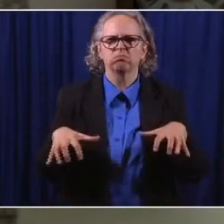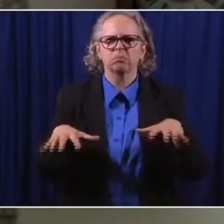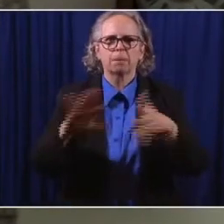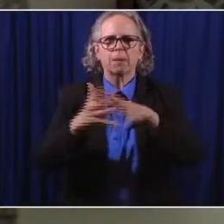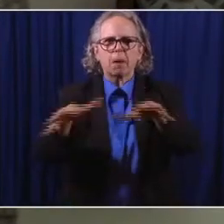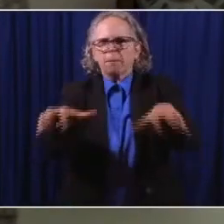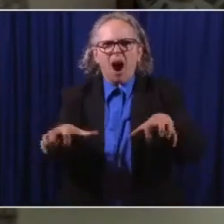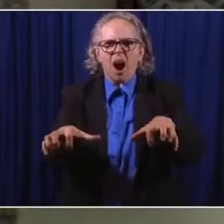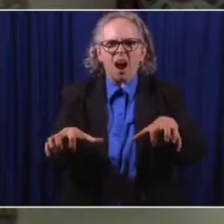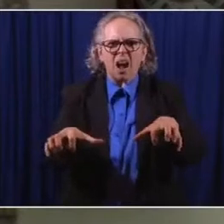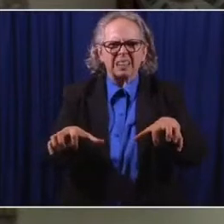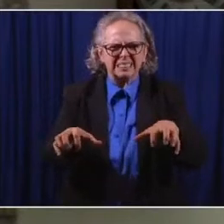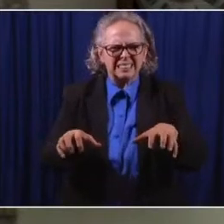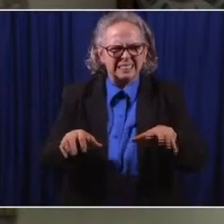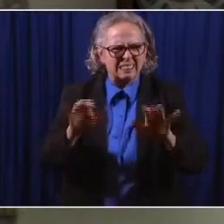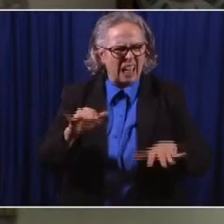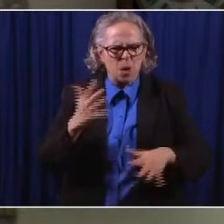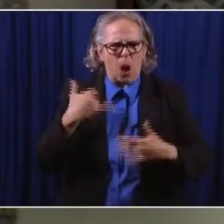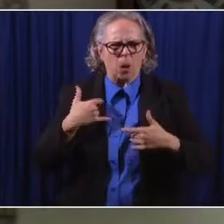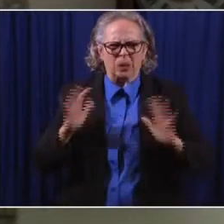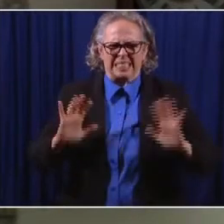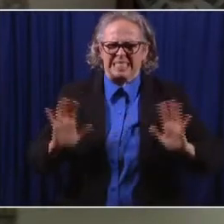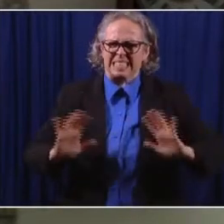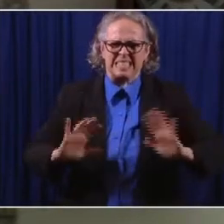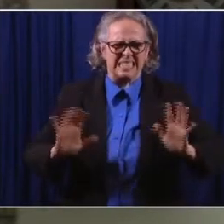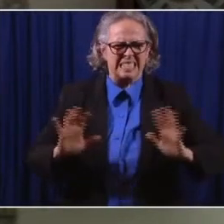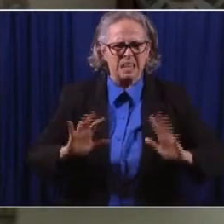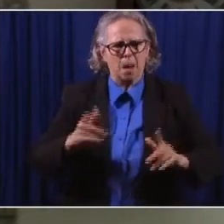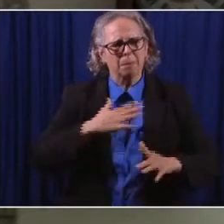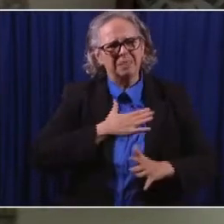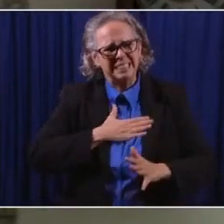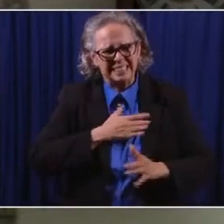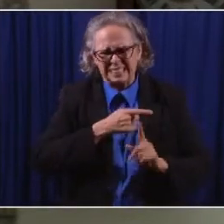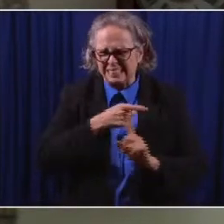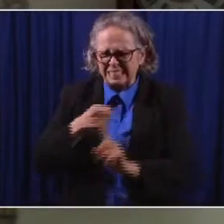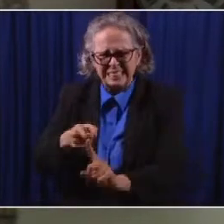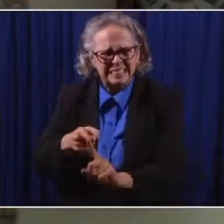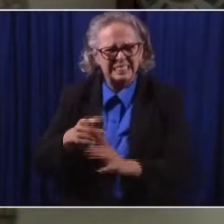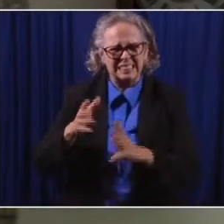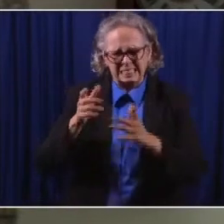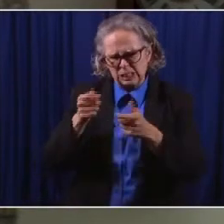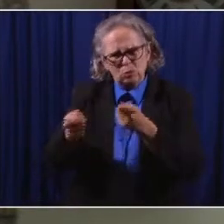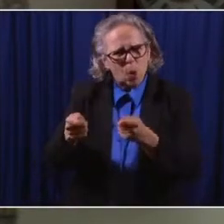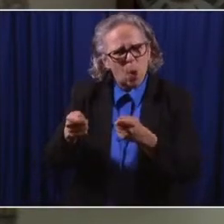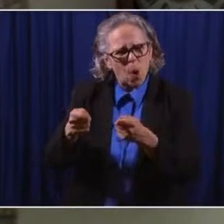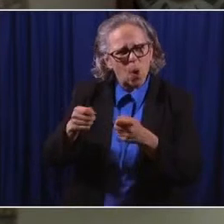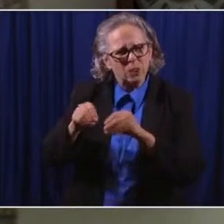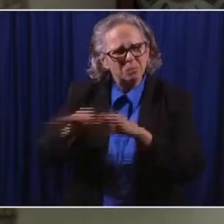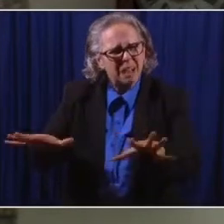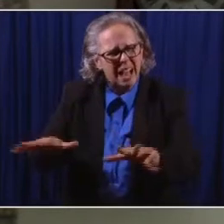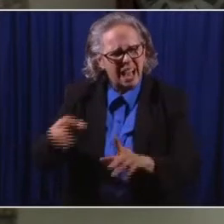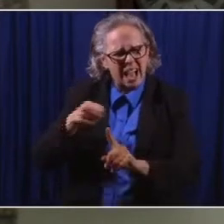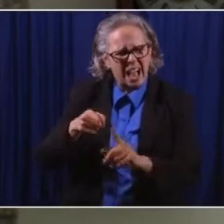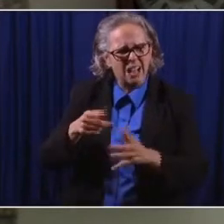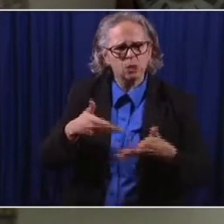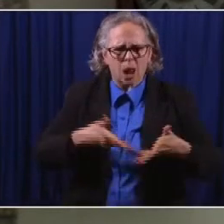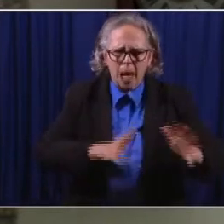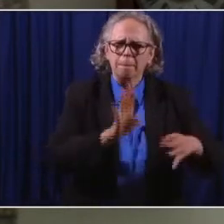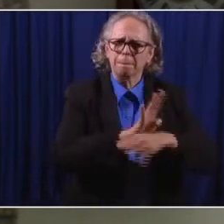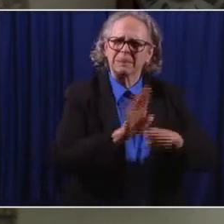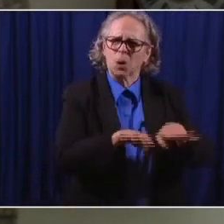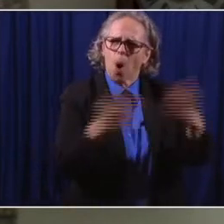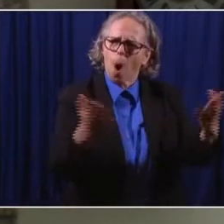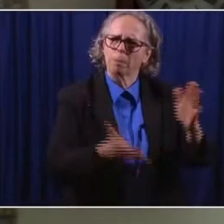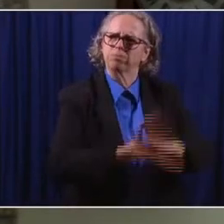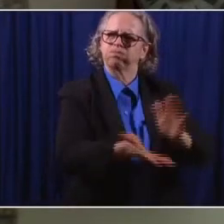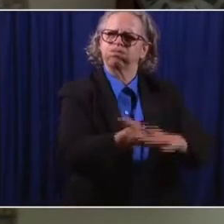everything that we can to keep that fire down so that business has a chance to grow. But we